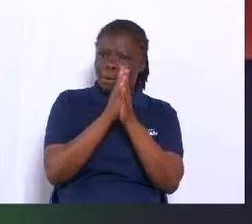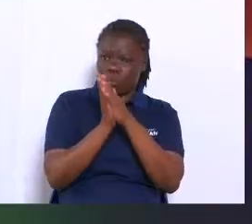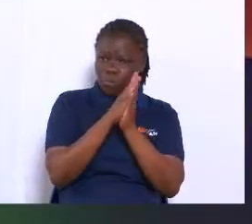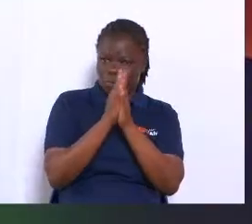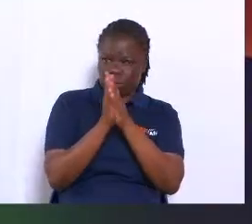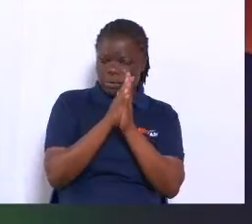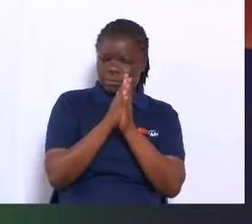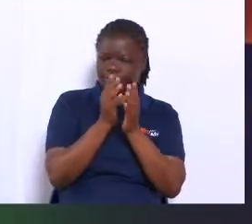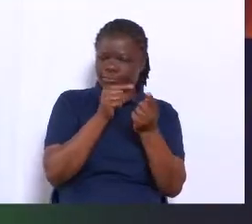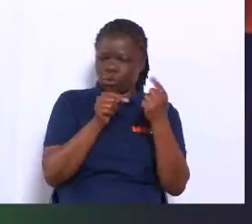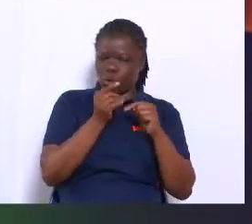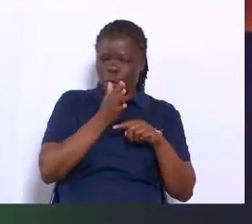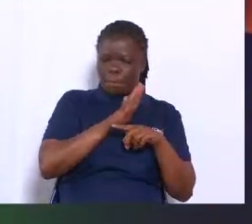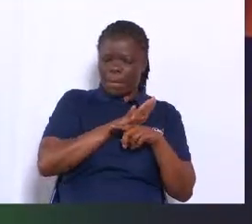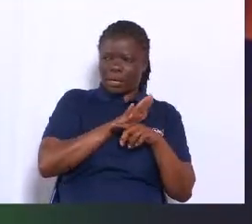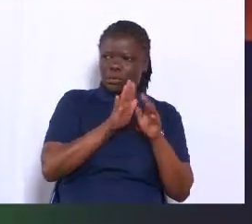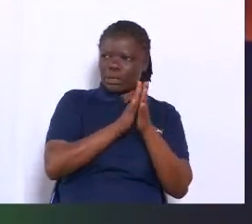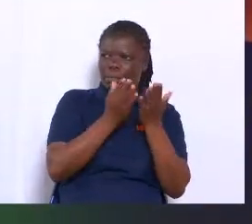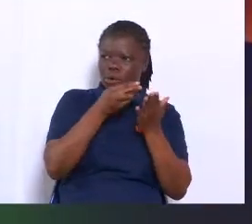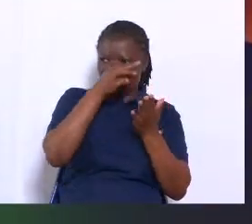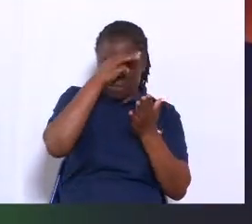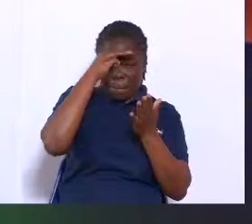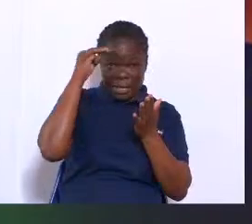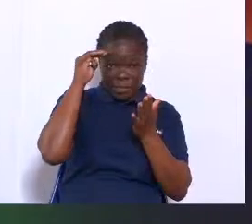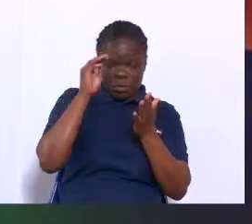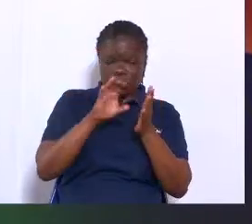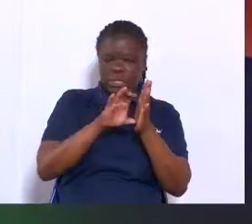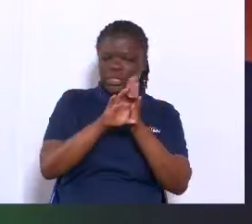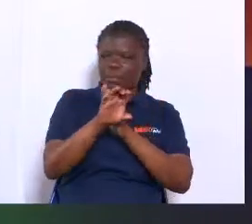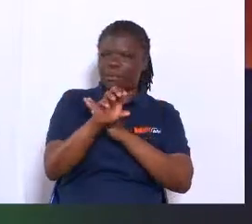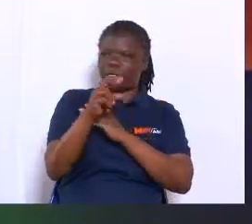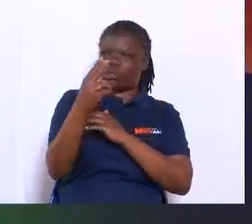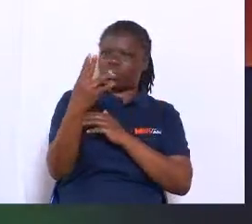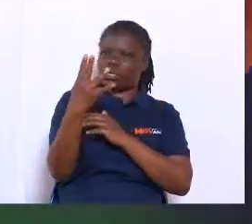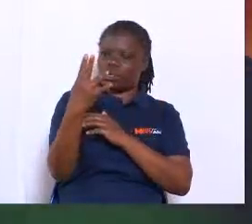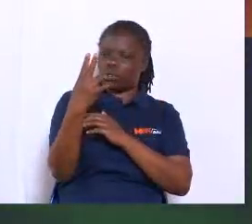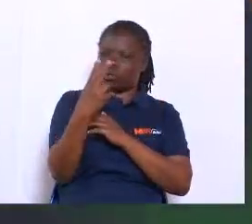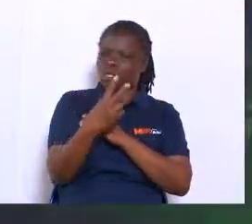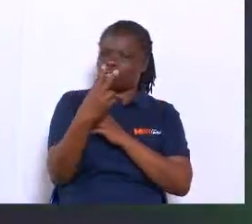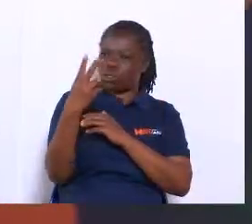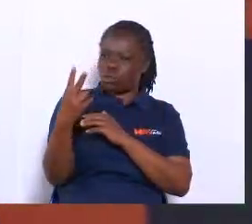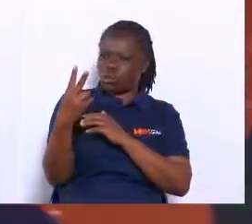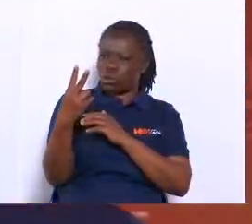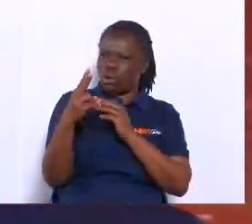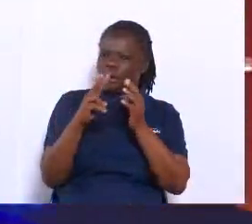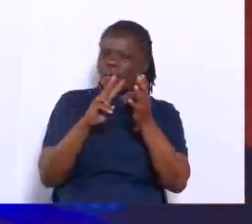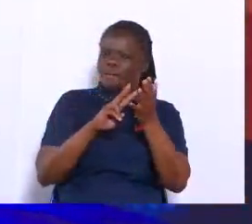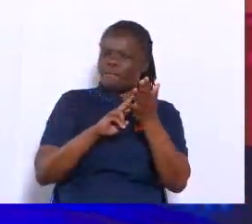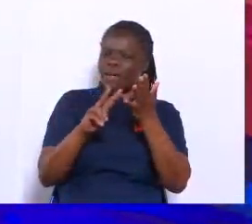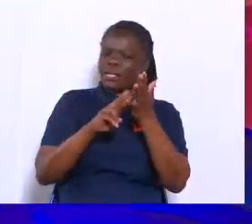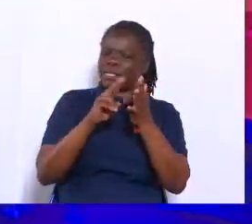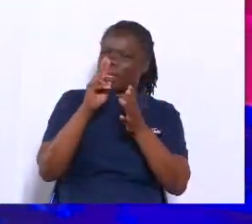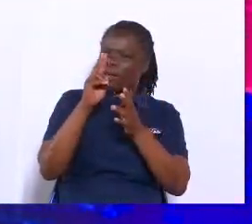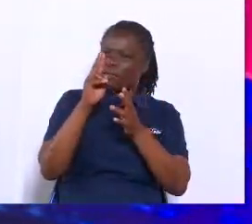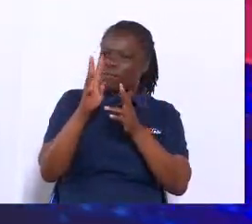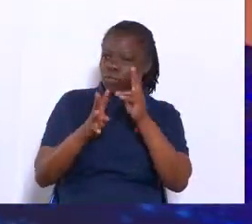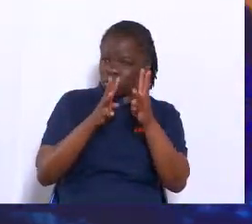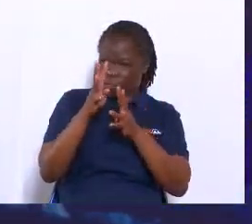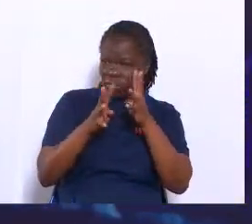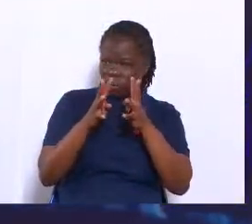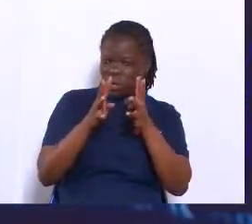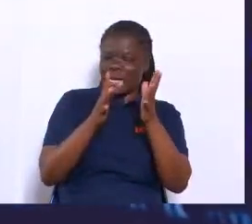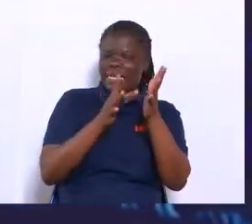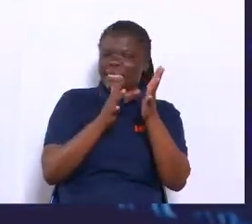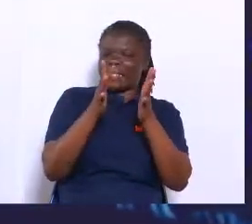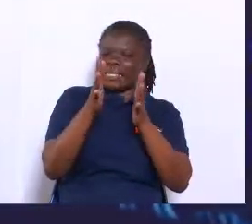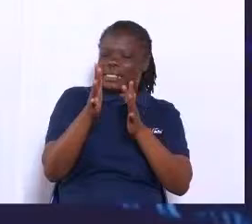to Matthew 24, verse 42 to 44. Jesus' concern is not that